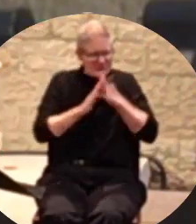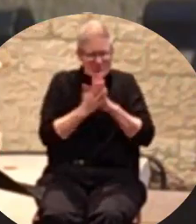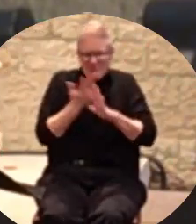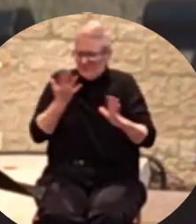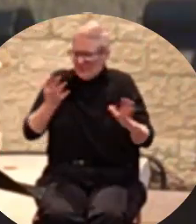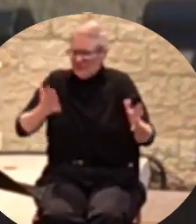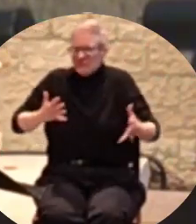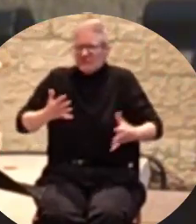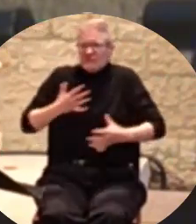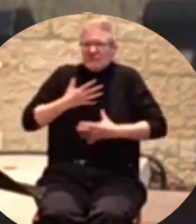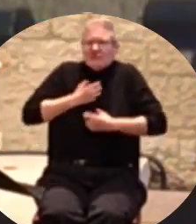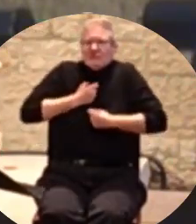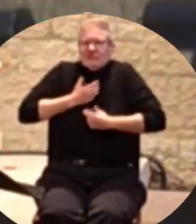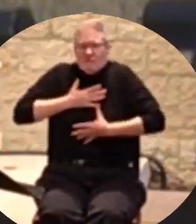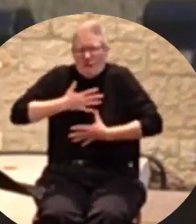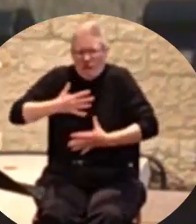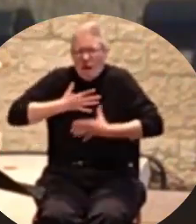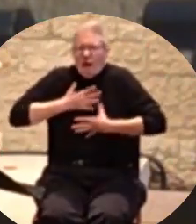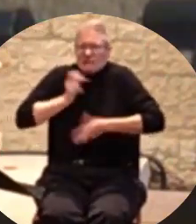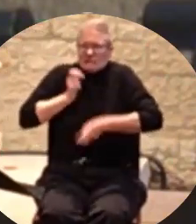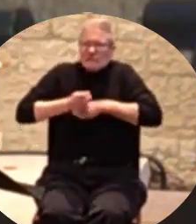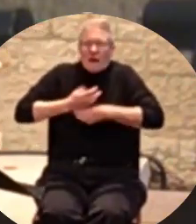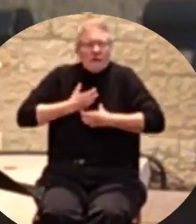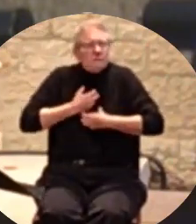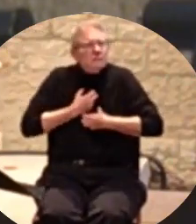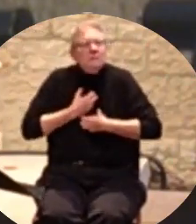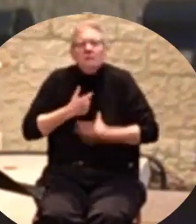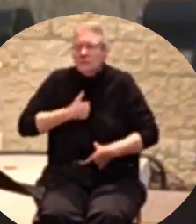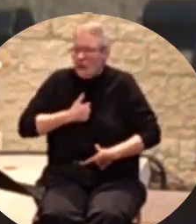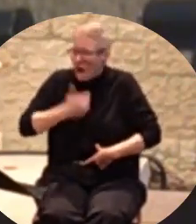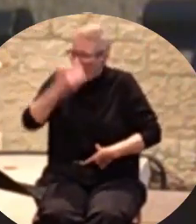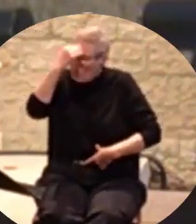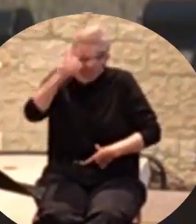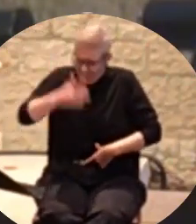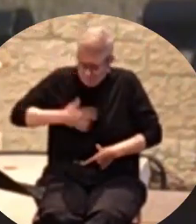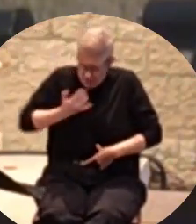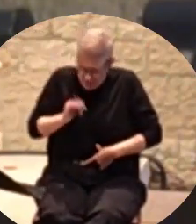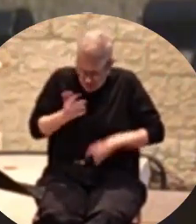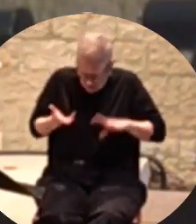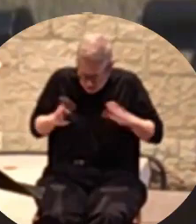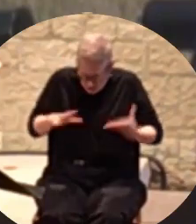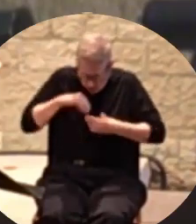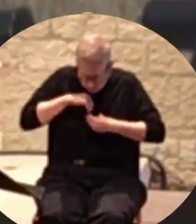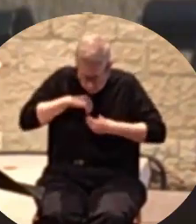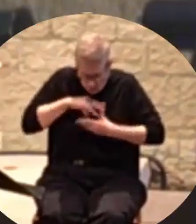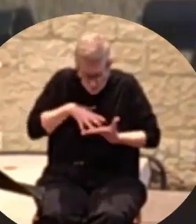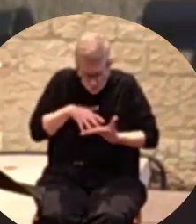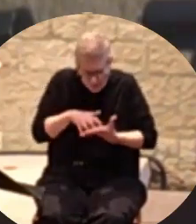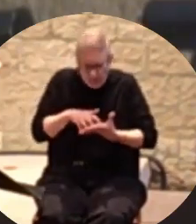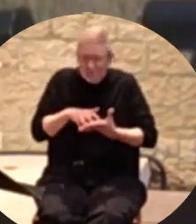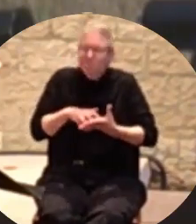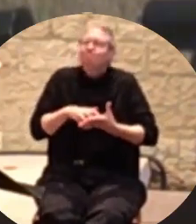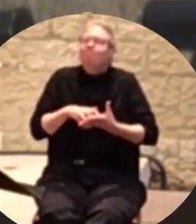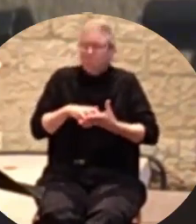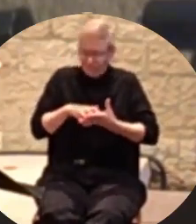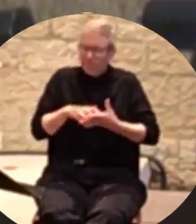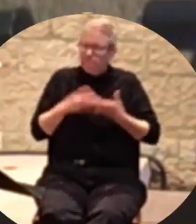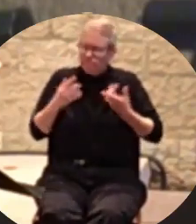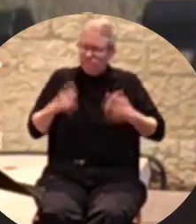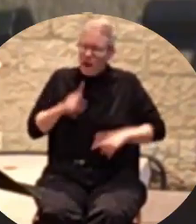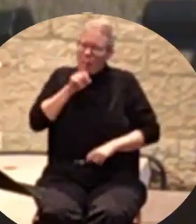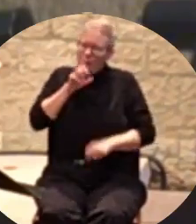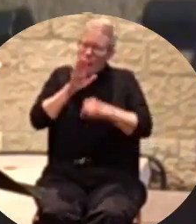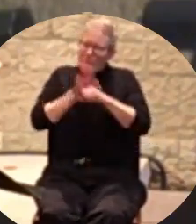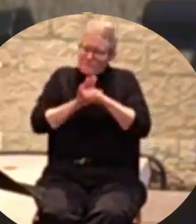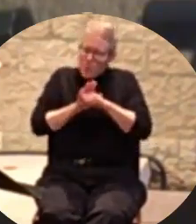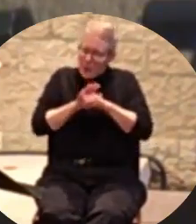Hard to breathe, and I know you feel like dying. I promise we'll take the